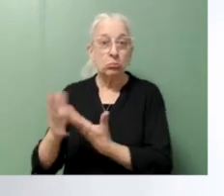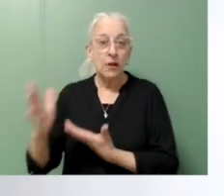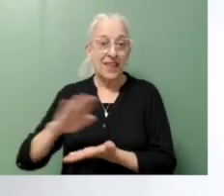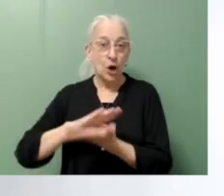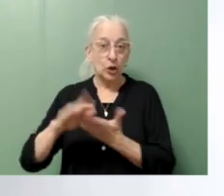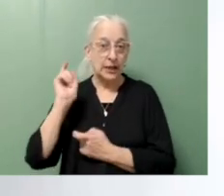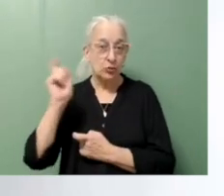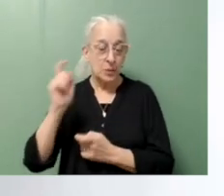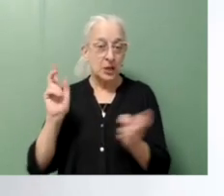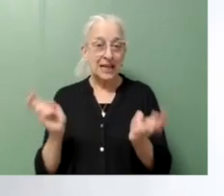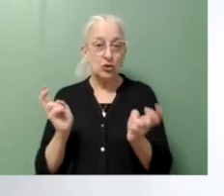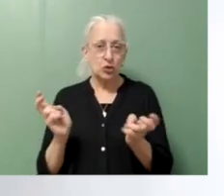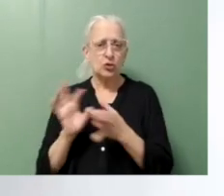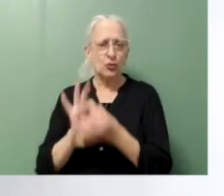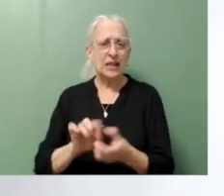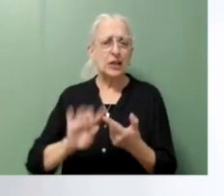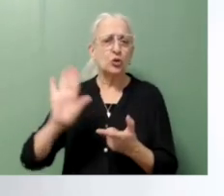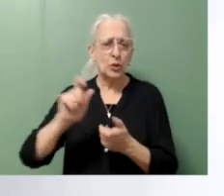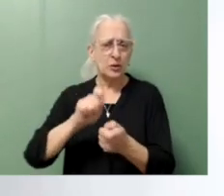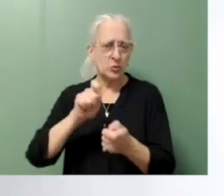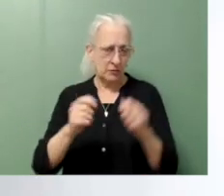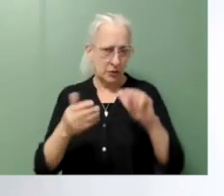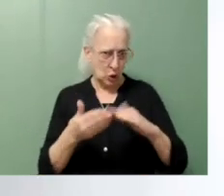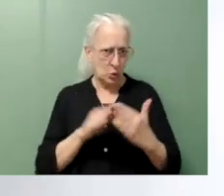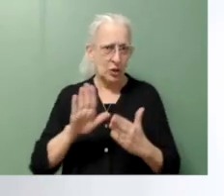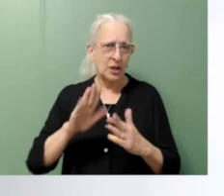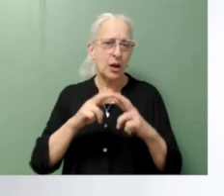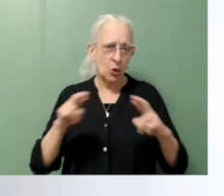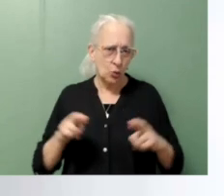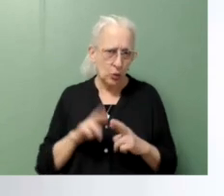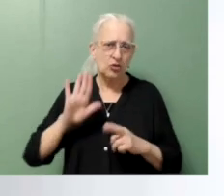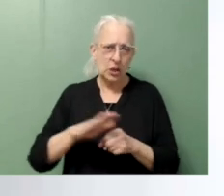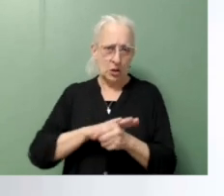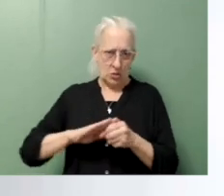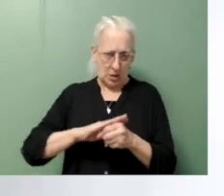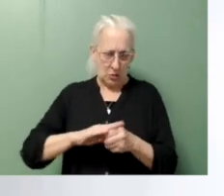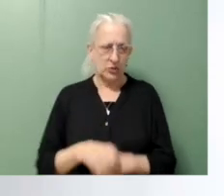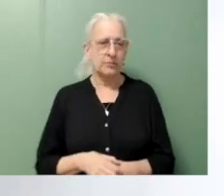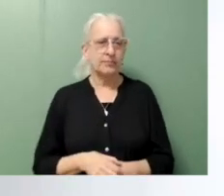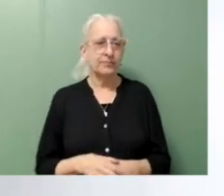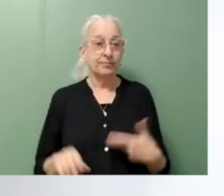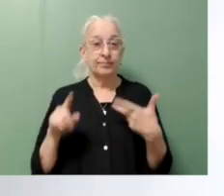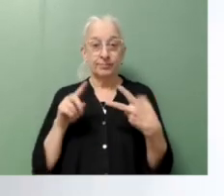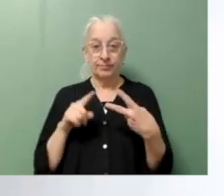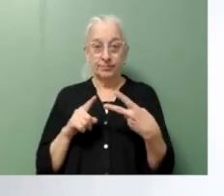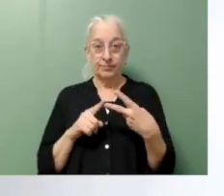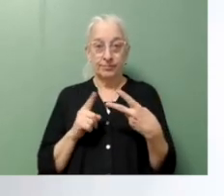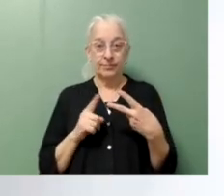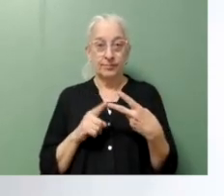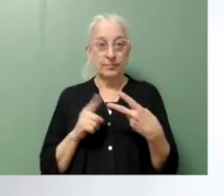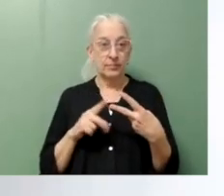within community terms that occur within their region and their neighborhoods. Secondly, Rocks